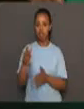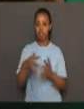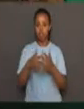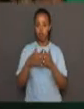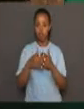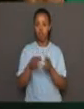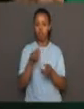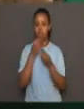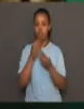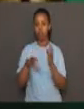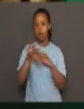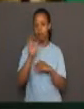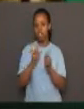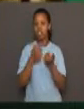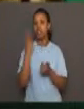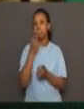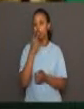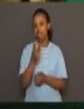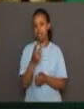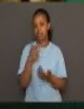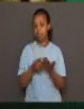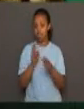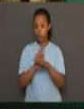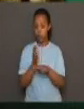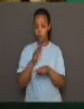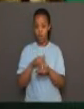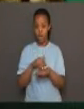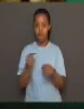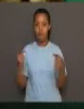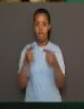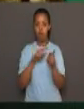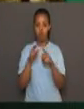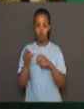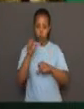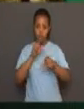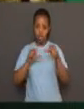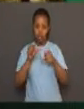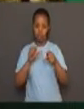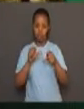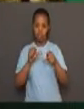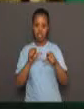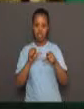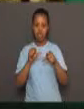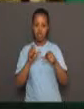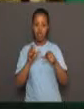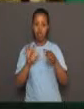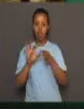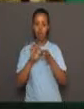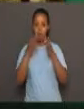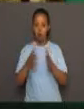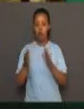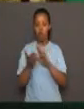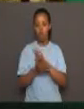to find food. In this scene, they associate with each other in a social